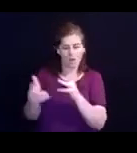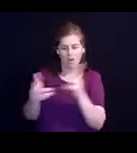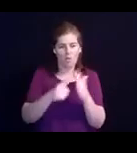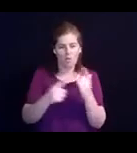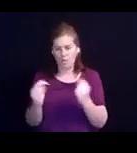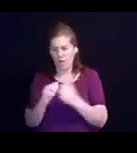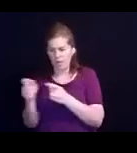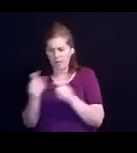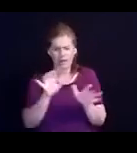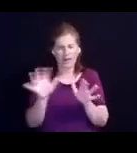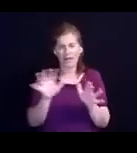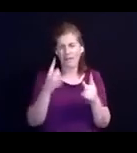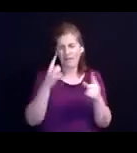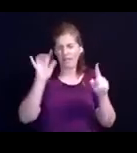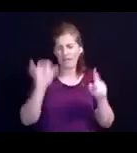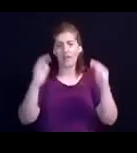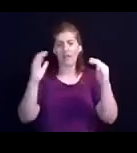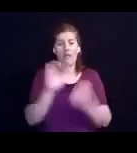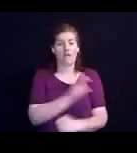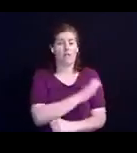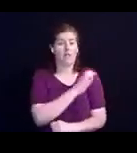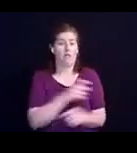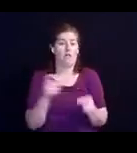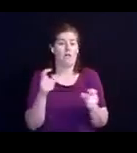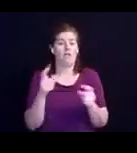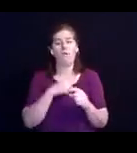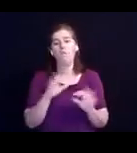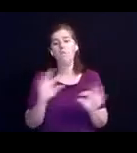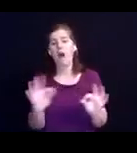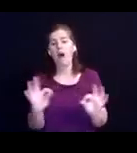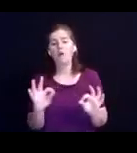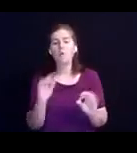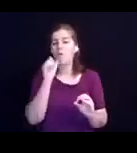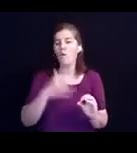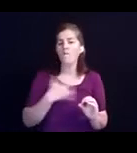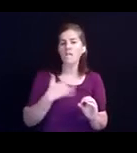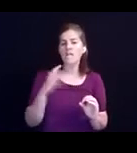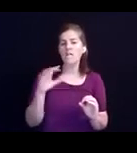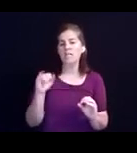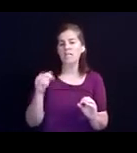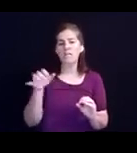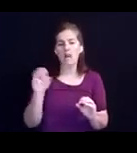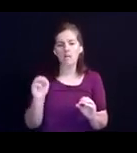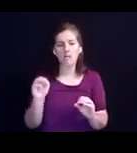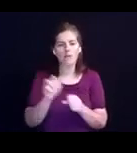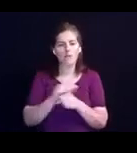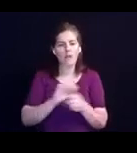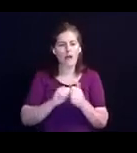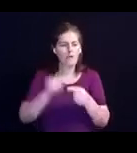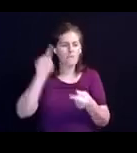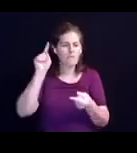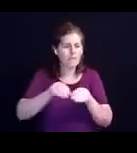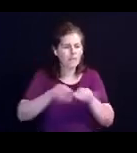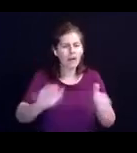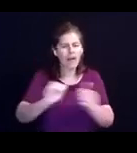manage that effectively? Clinical management of mild or asymptomatic cases of COVID-19. How do we minimize the spread? How do we manage social